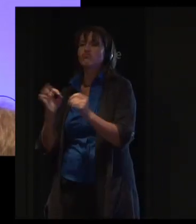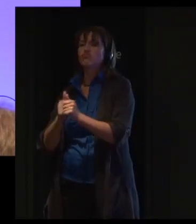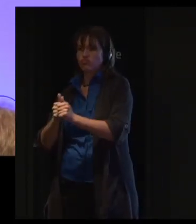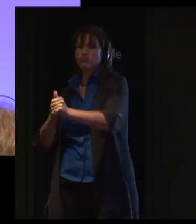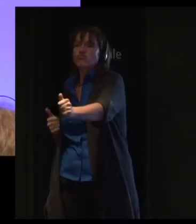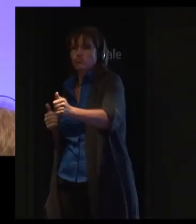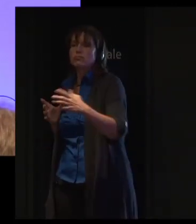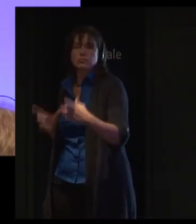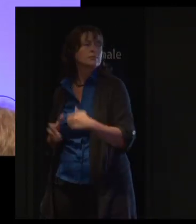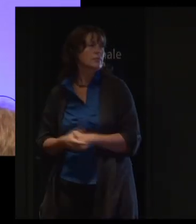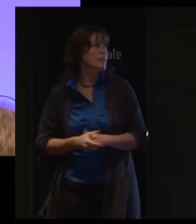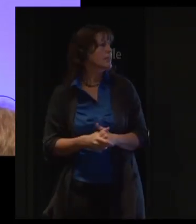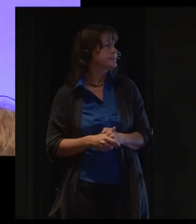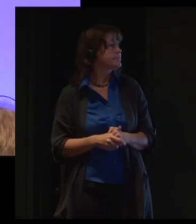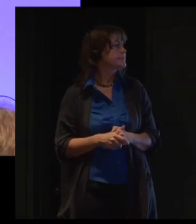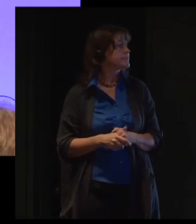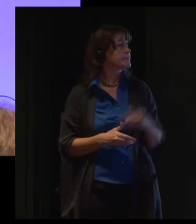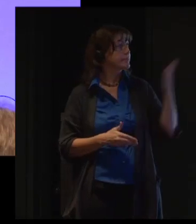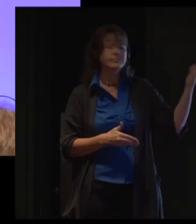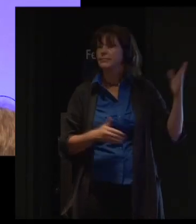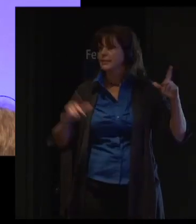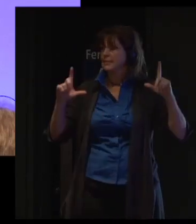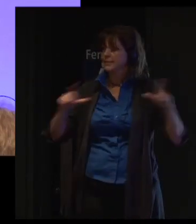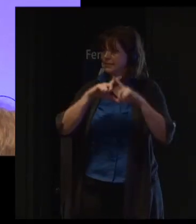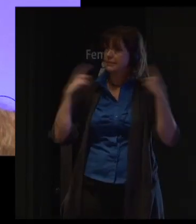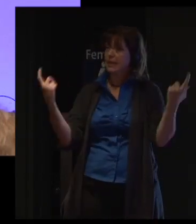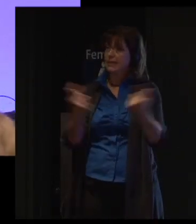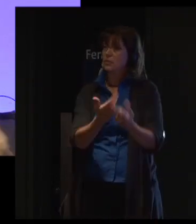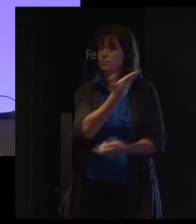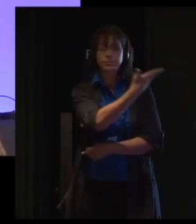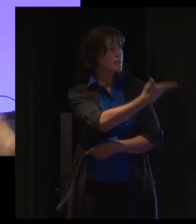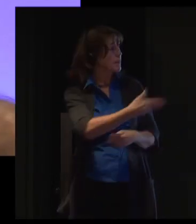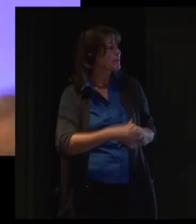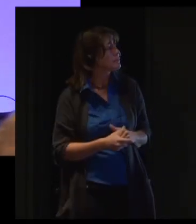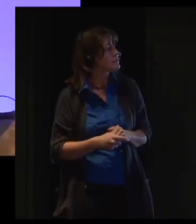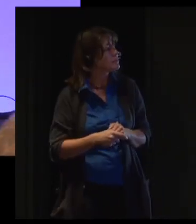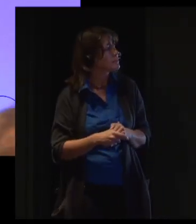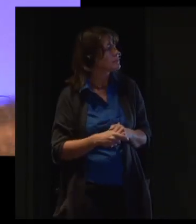You see the whole stadium, and the green